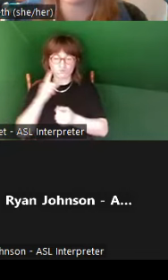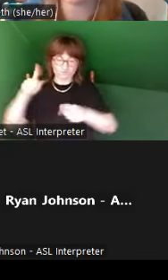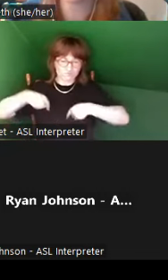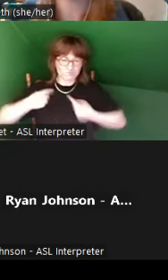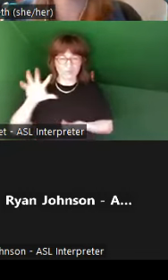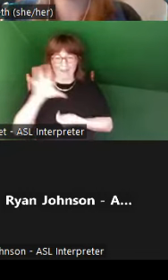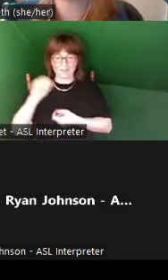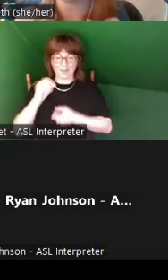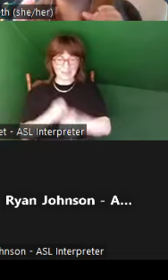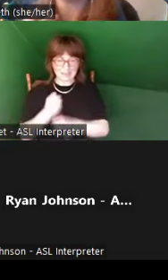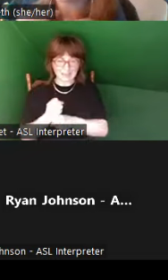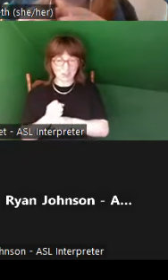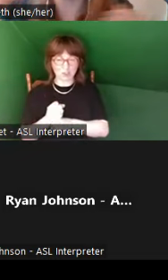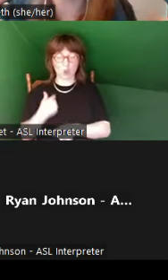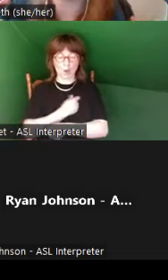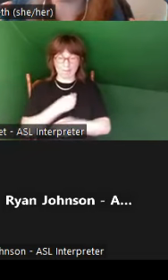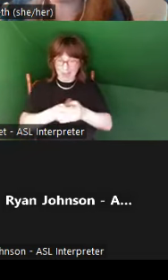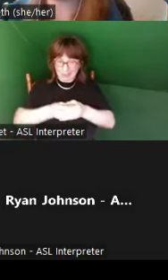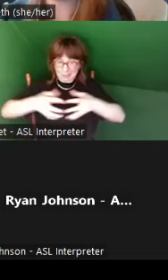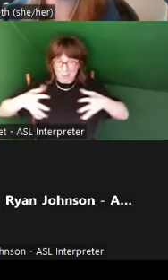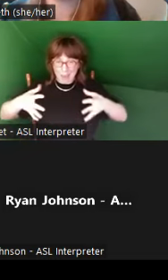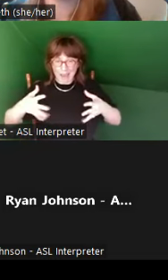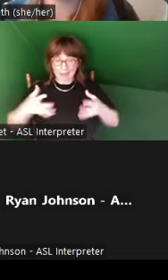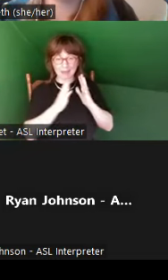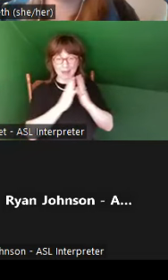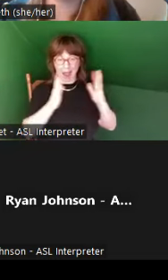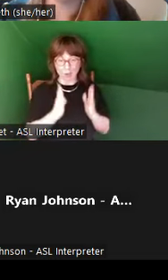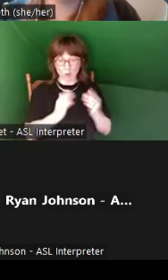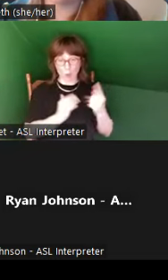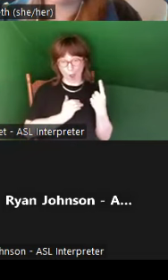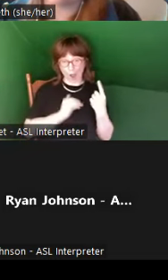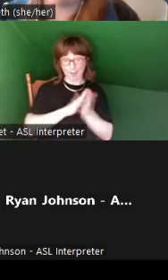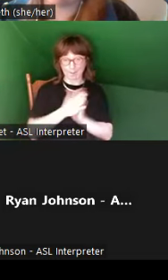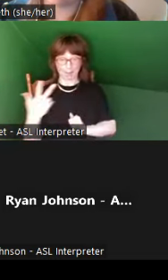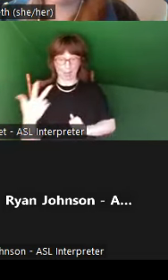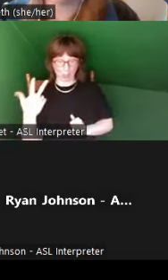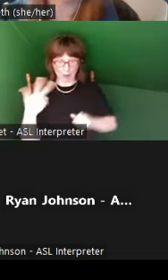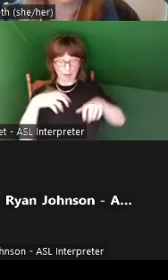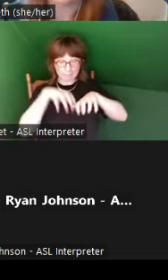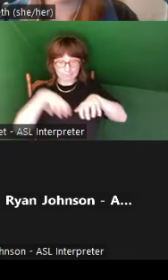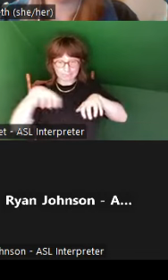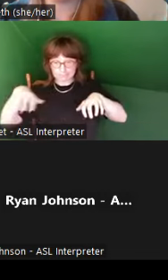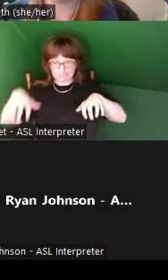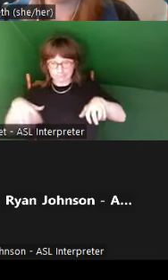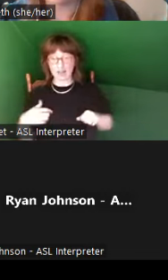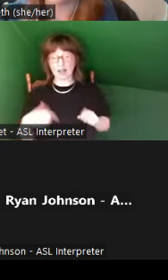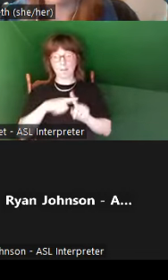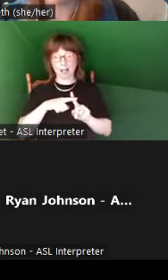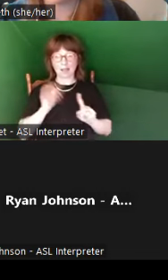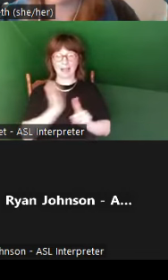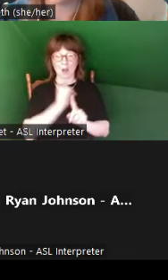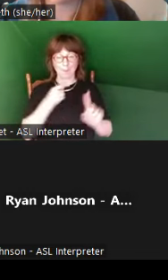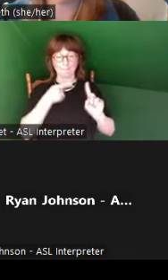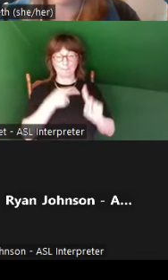we've expanded our shelter from one house to 3 houses, and we've updated our mission statement to better reflect what it is we